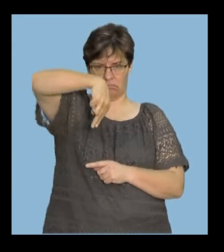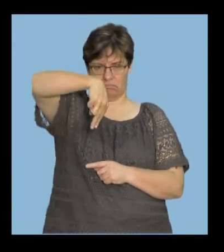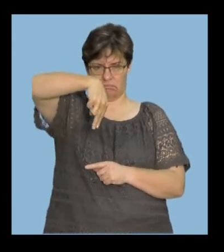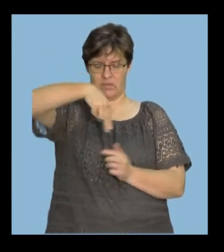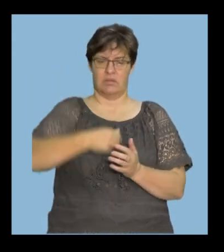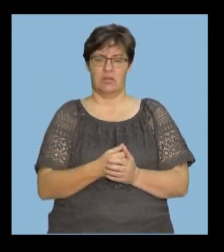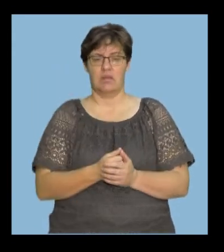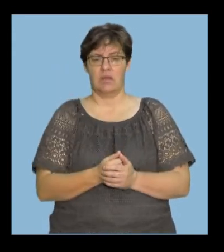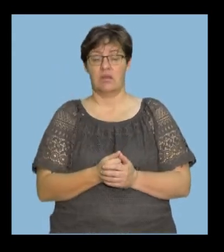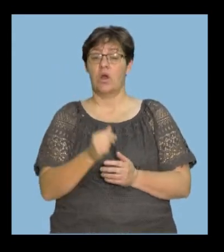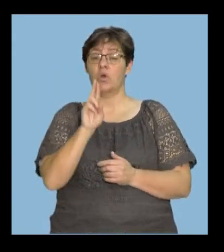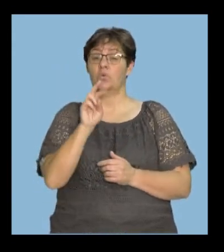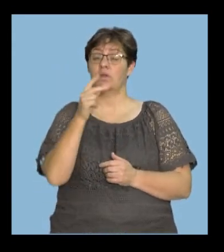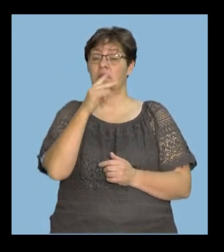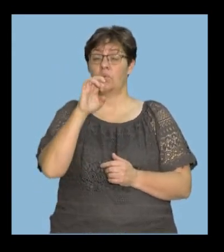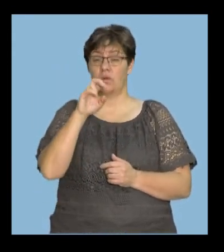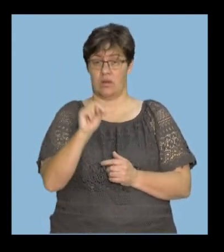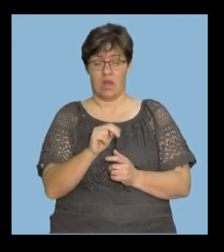that. And remember,